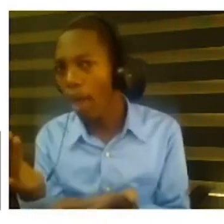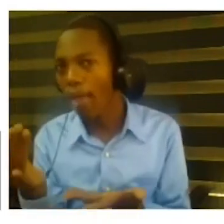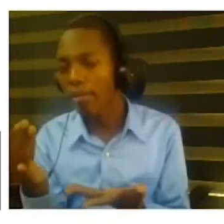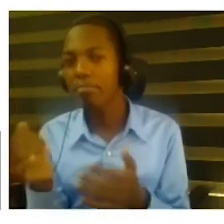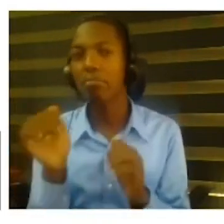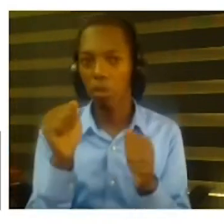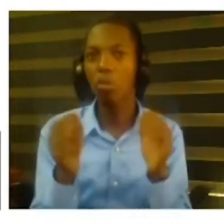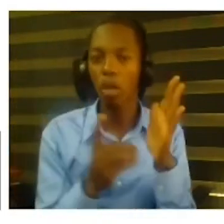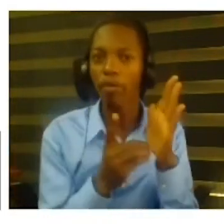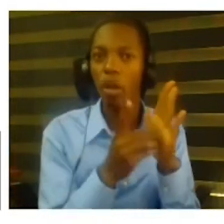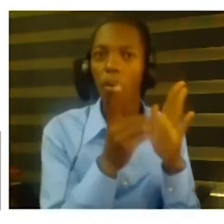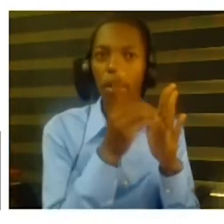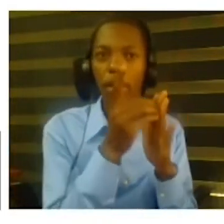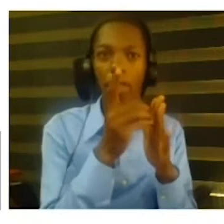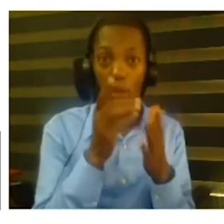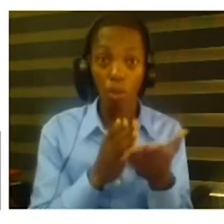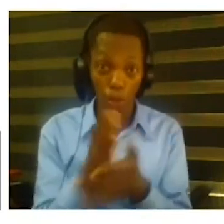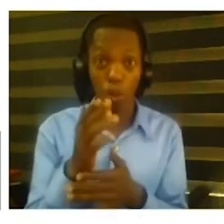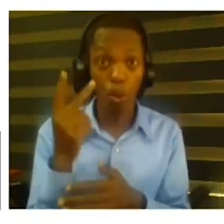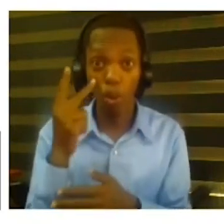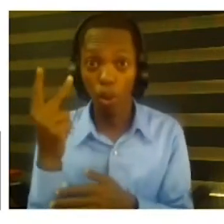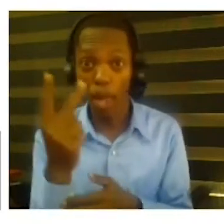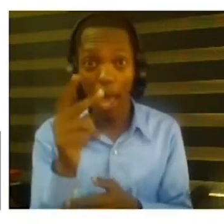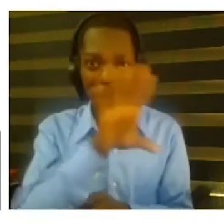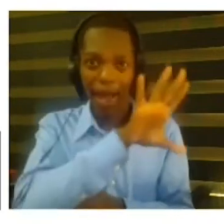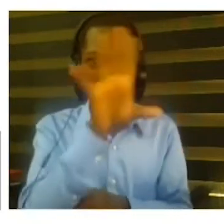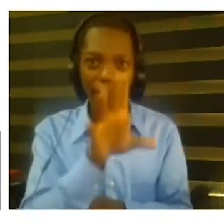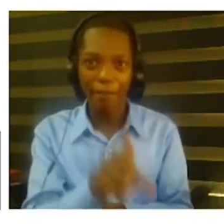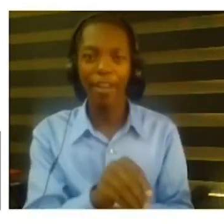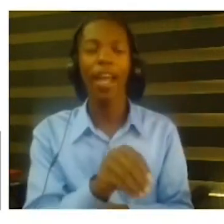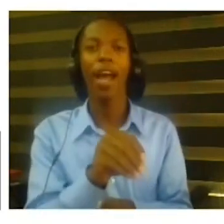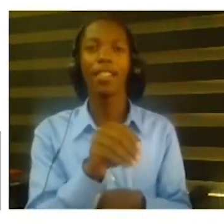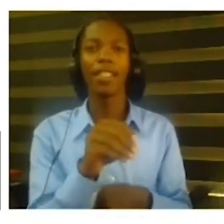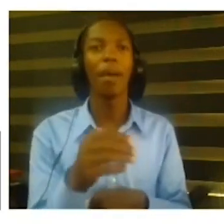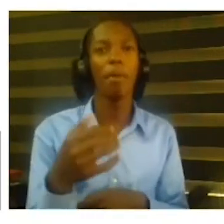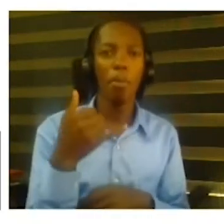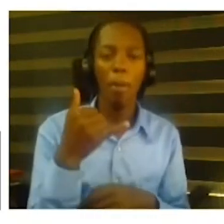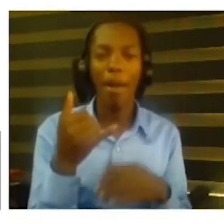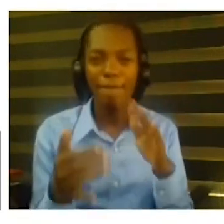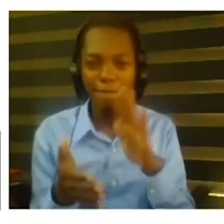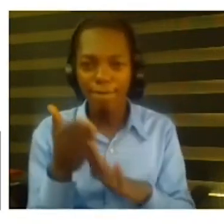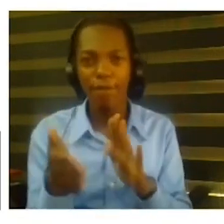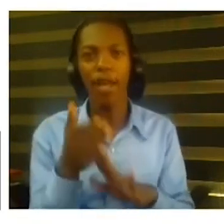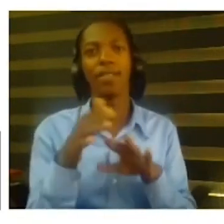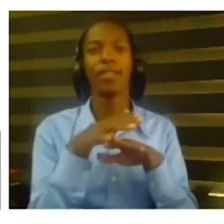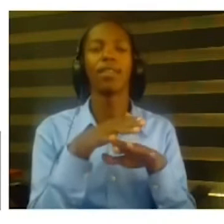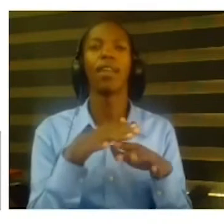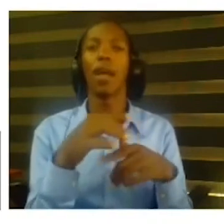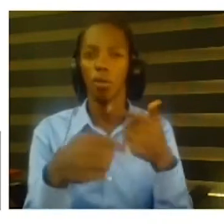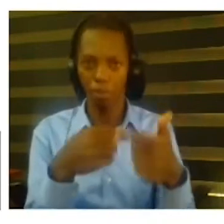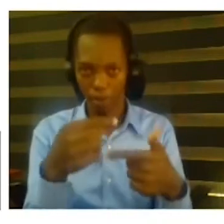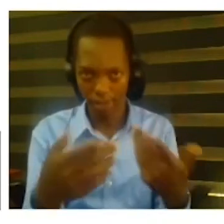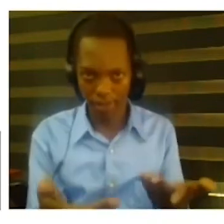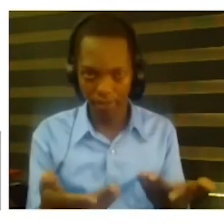development by taking a close look at Africa's mobile-first landscape. We shall also hear